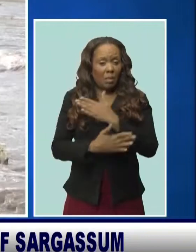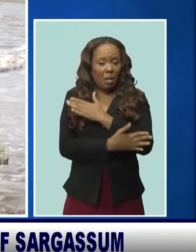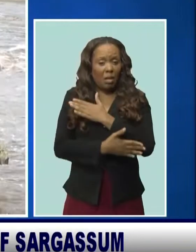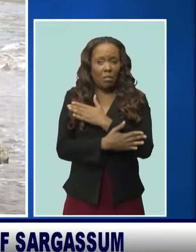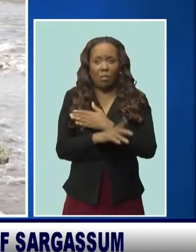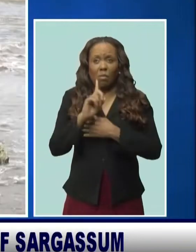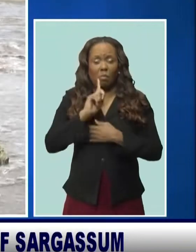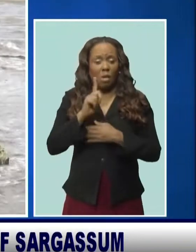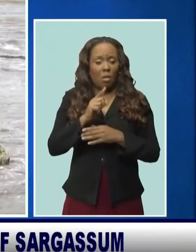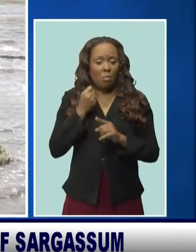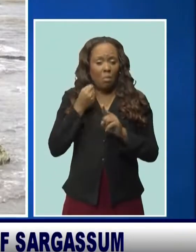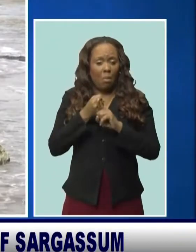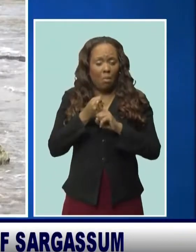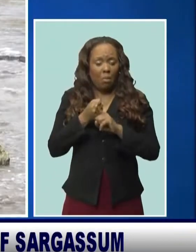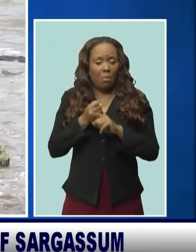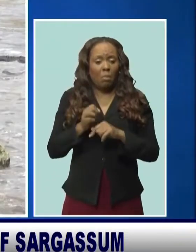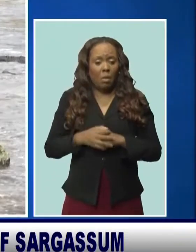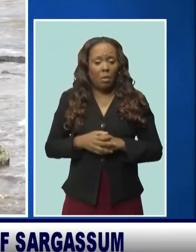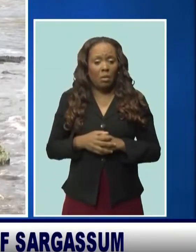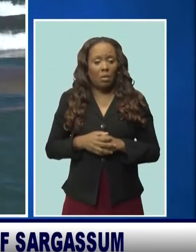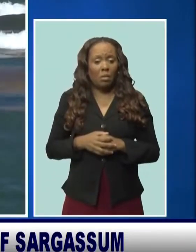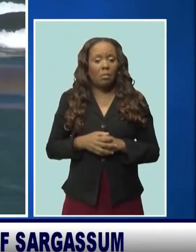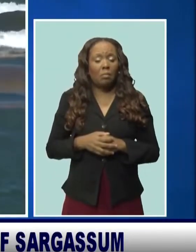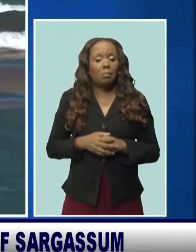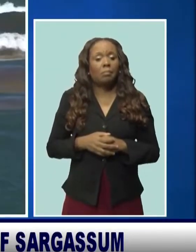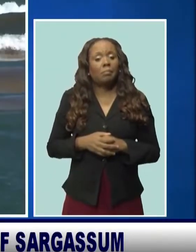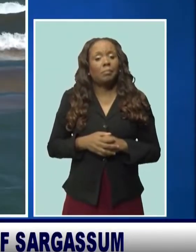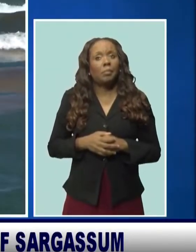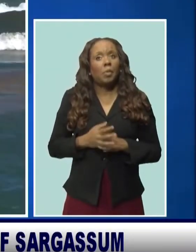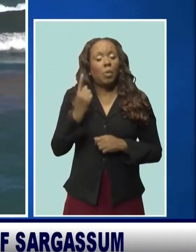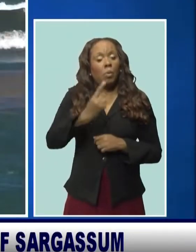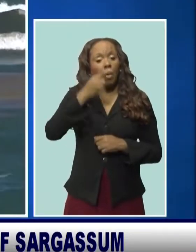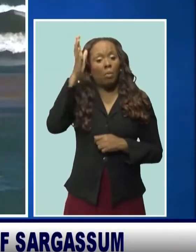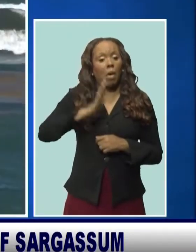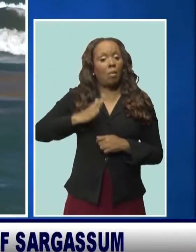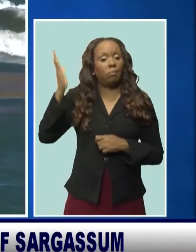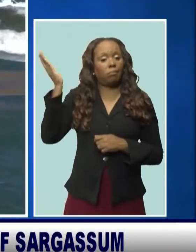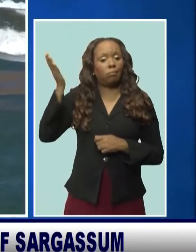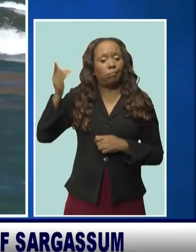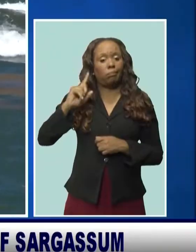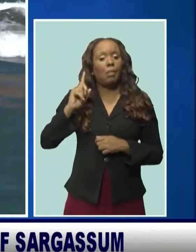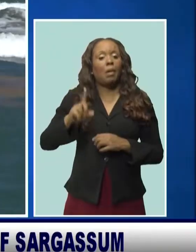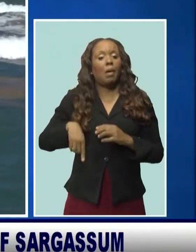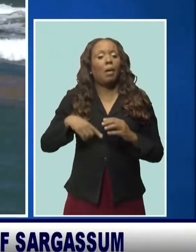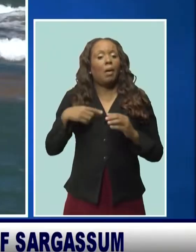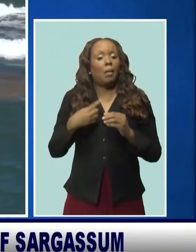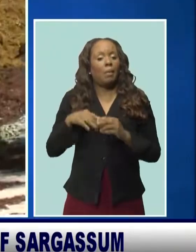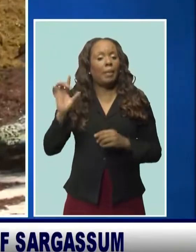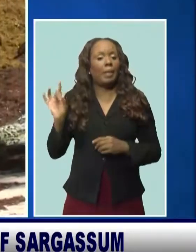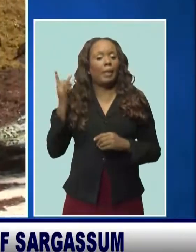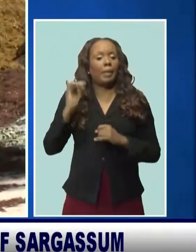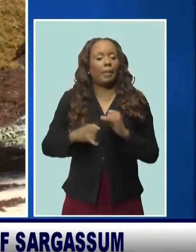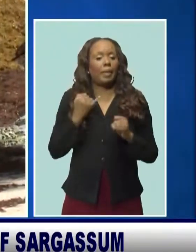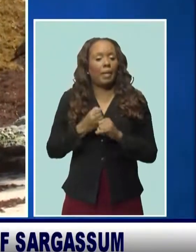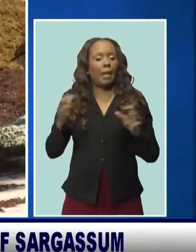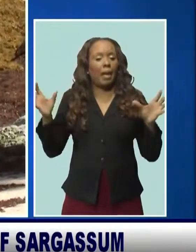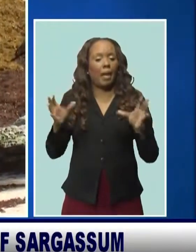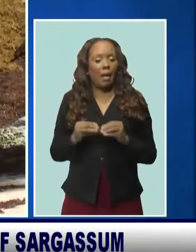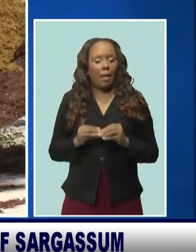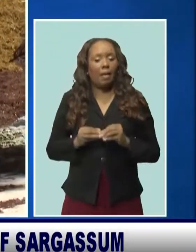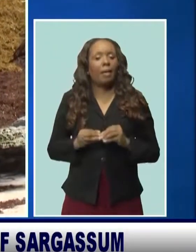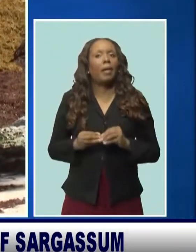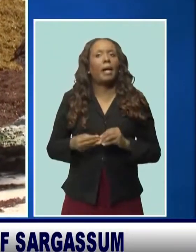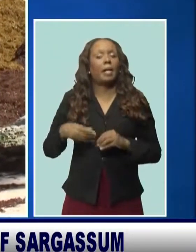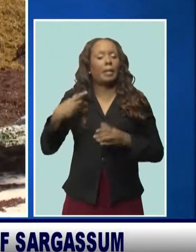being impacted. Mr. Horton's comments came during a discussion held on the 8th International Cooperation Conference of the